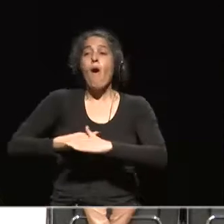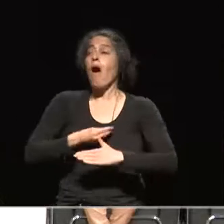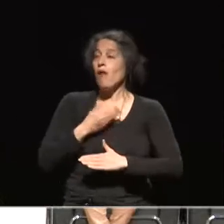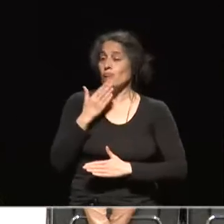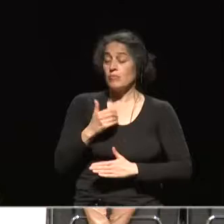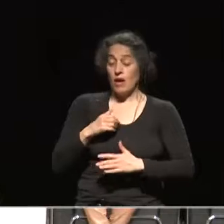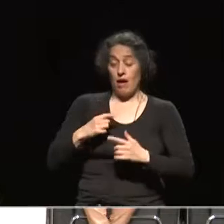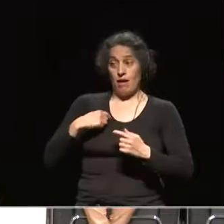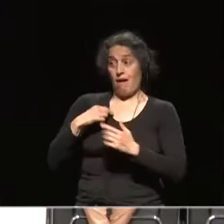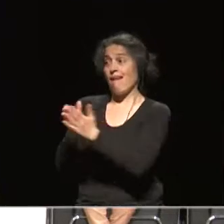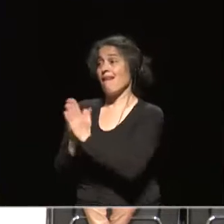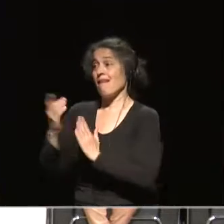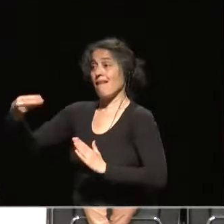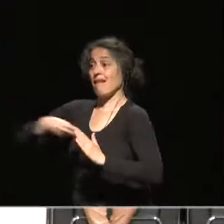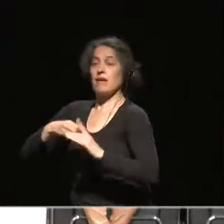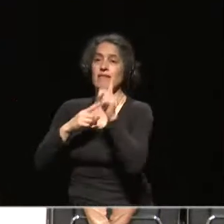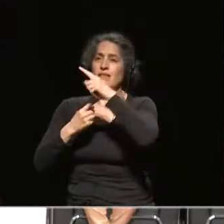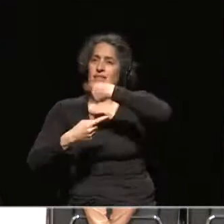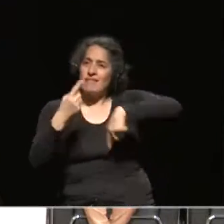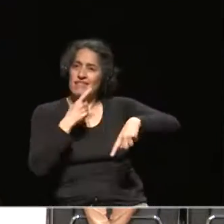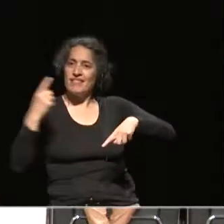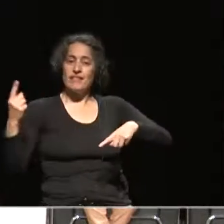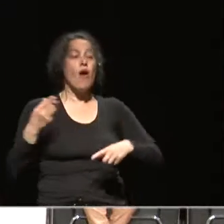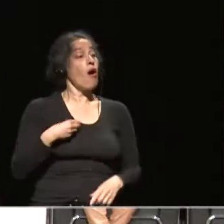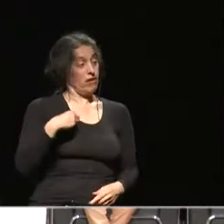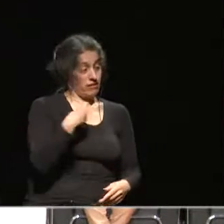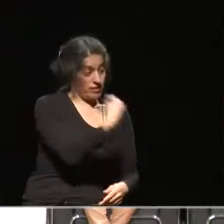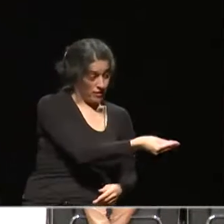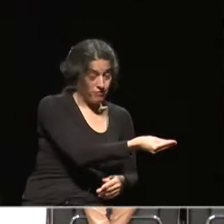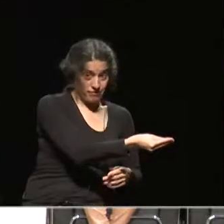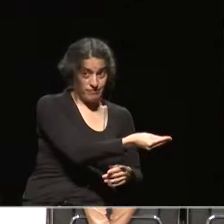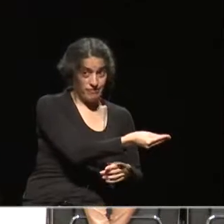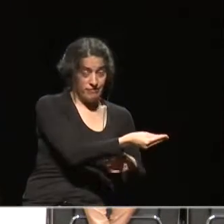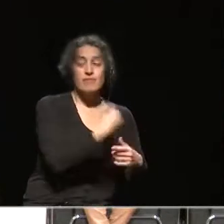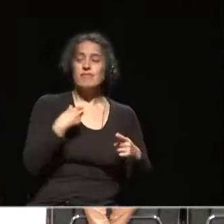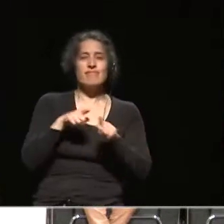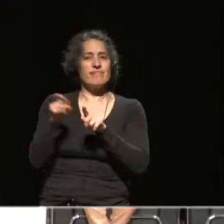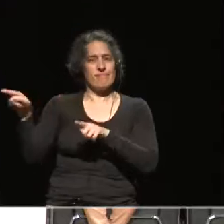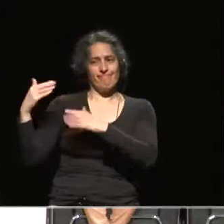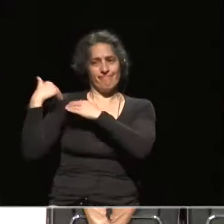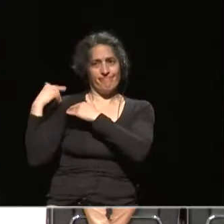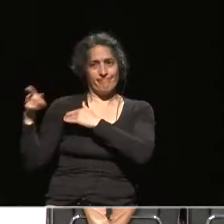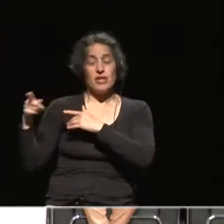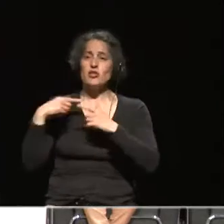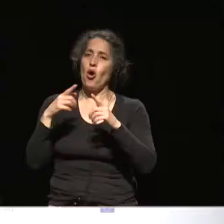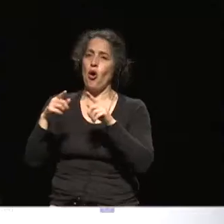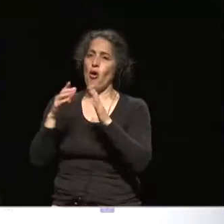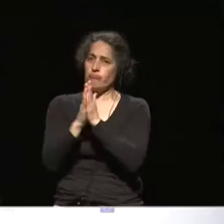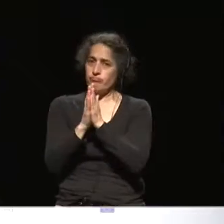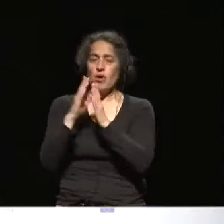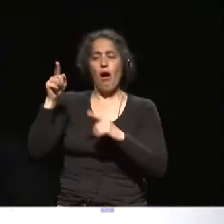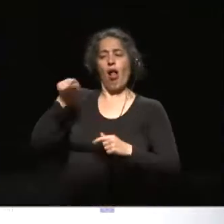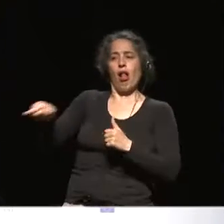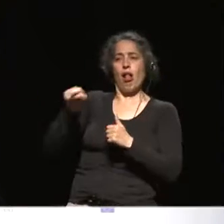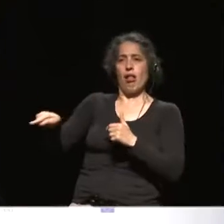see the other aspect also, and not only the finger pointing to the receiving less developed countries. Thank you very much for